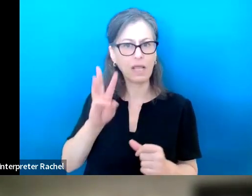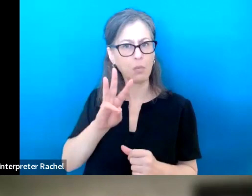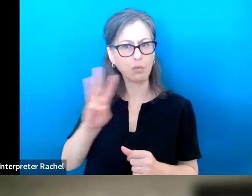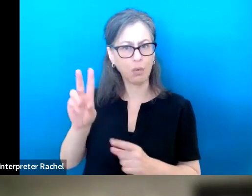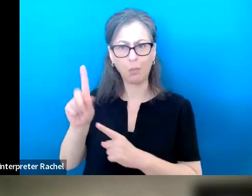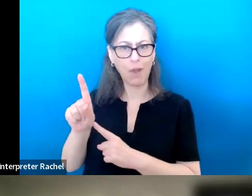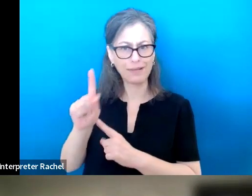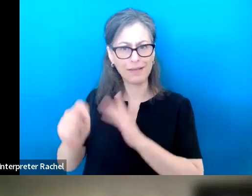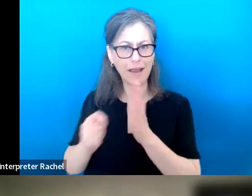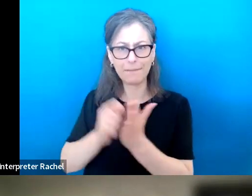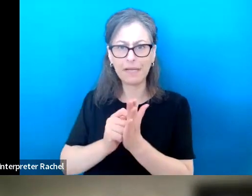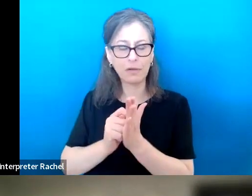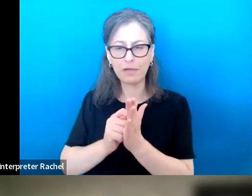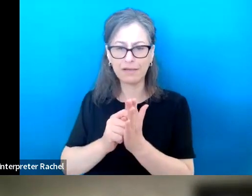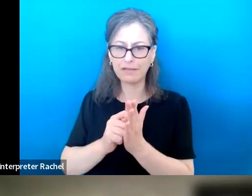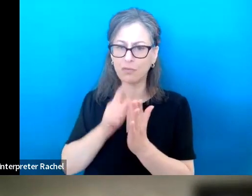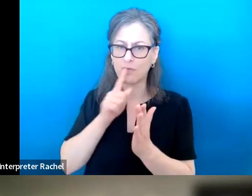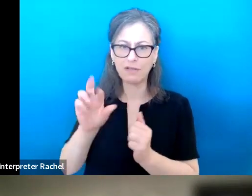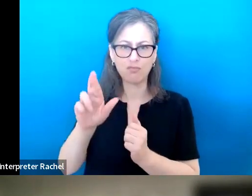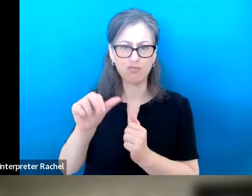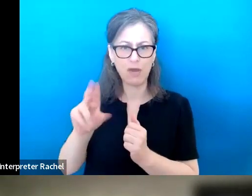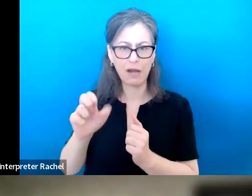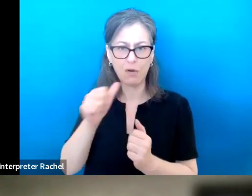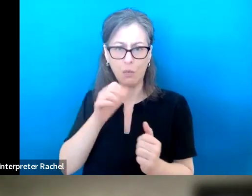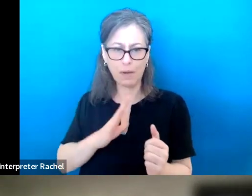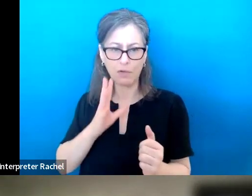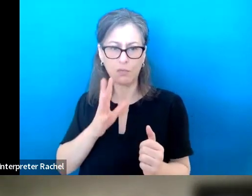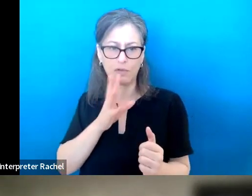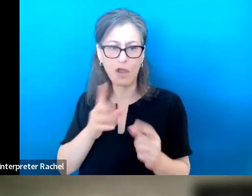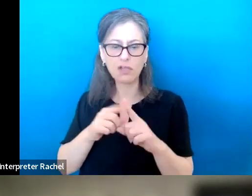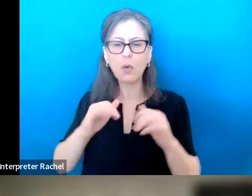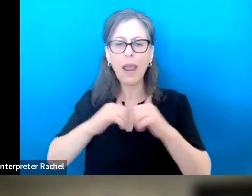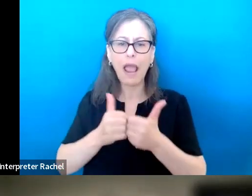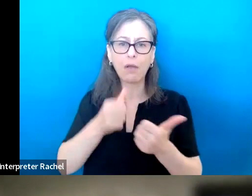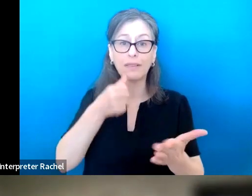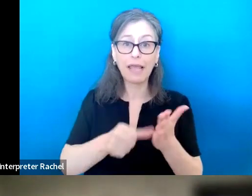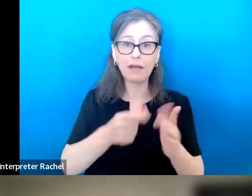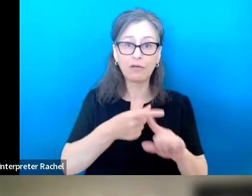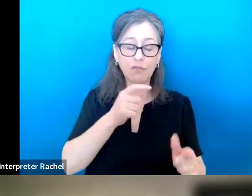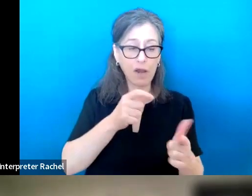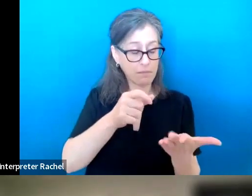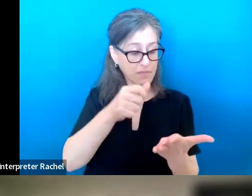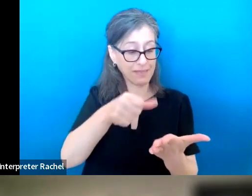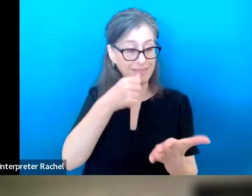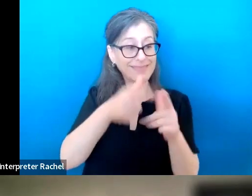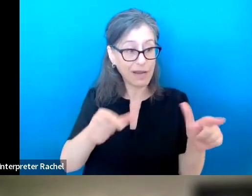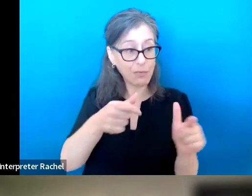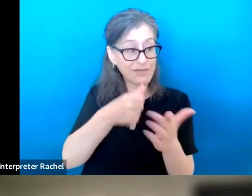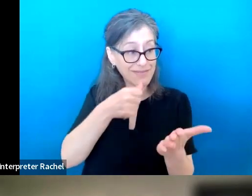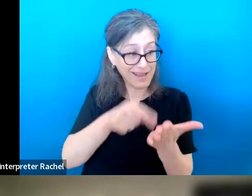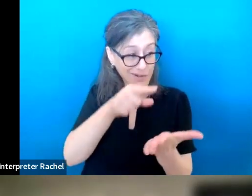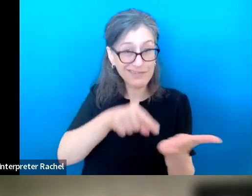I. So how did you juxtapose the language in the letters of the time, but also making sure